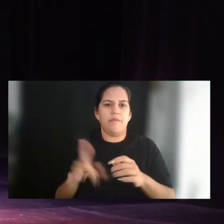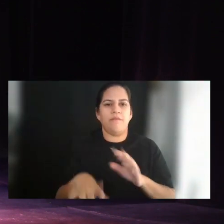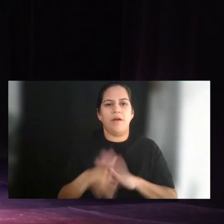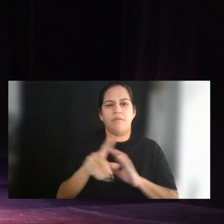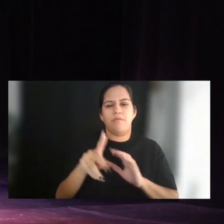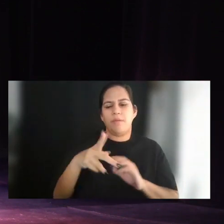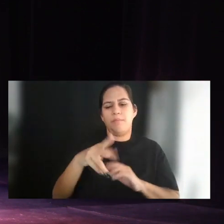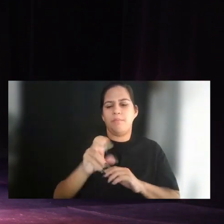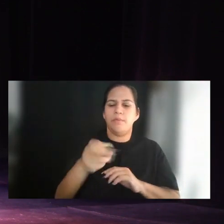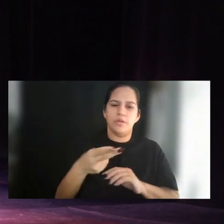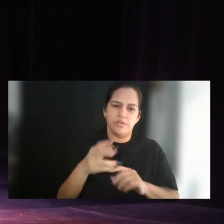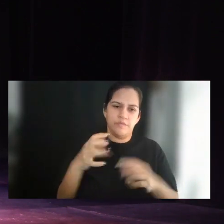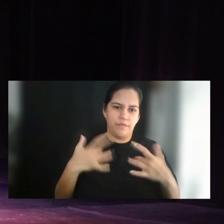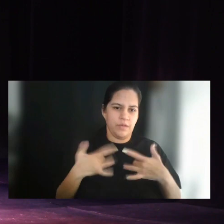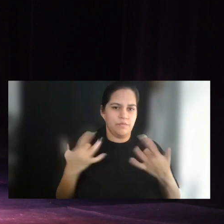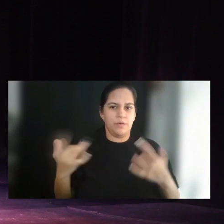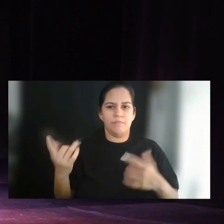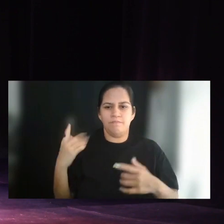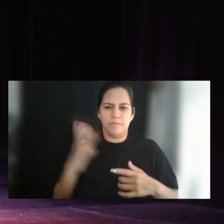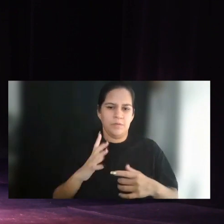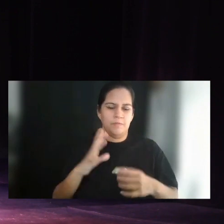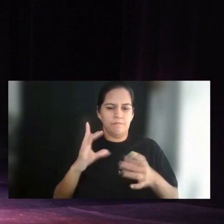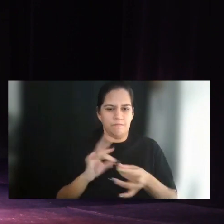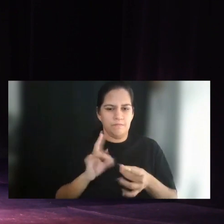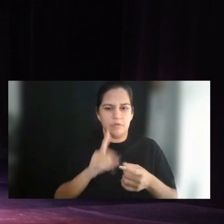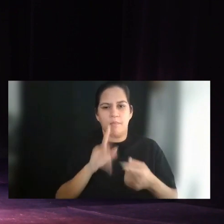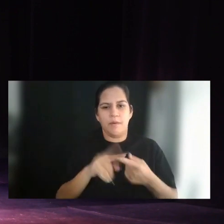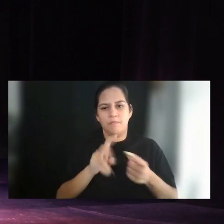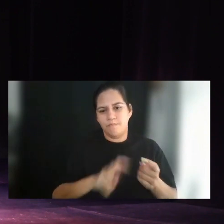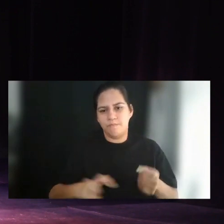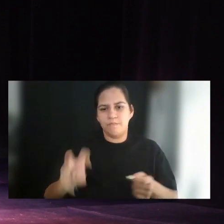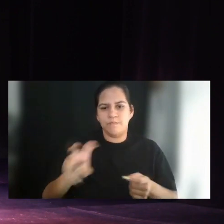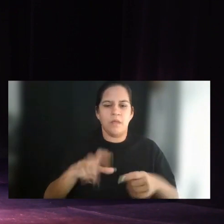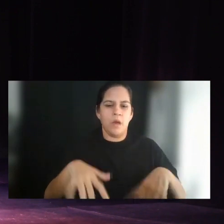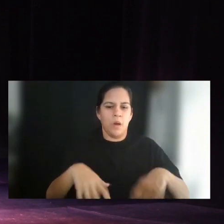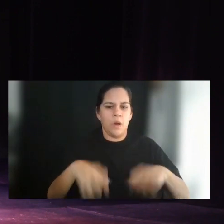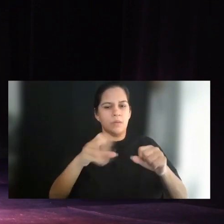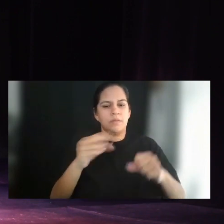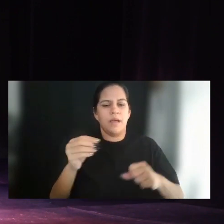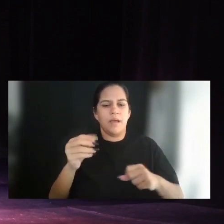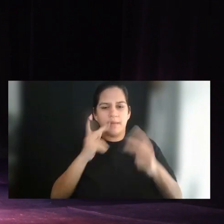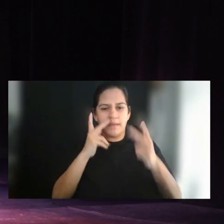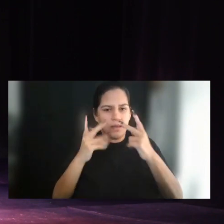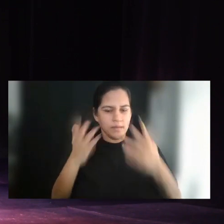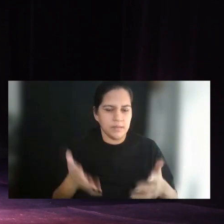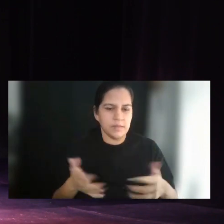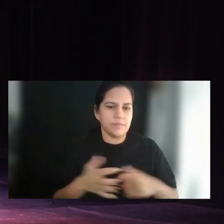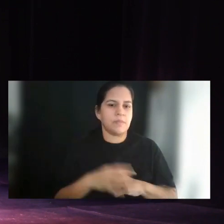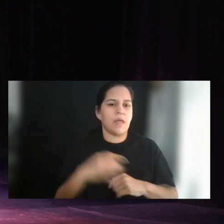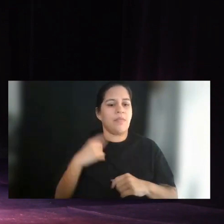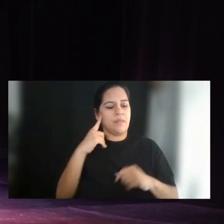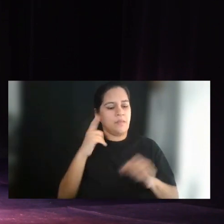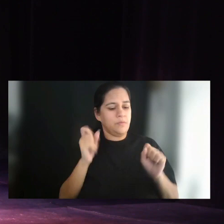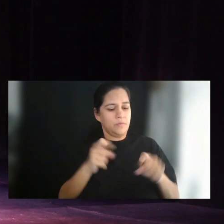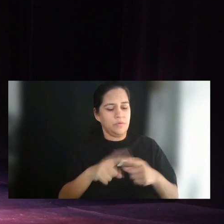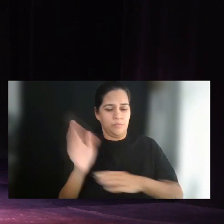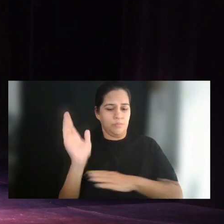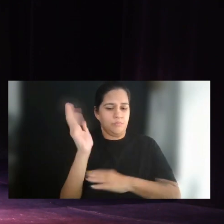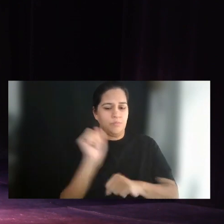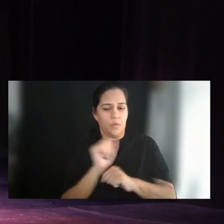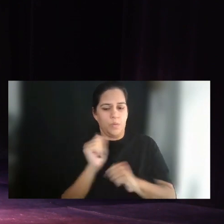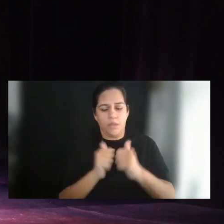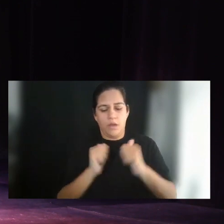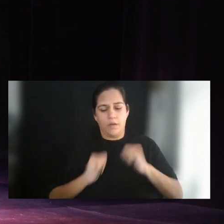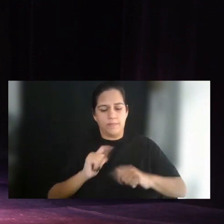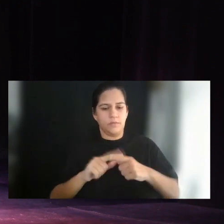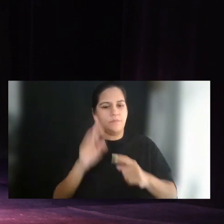to me about touring in terms of hosts and guests. And I think there's a potential for presenters to work with artists to create a new category of